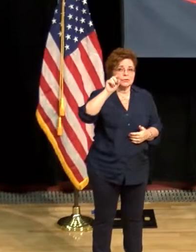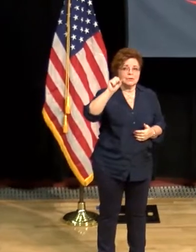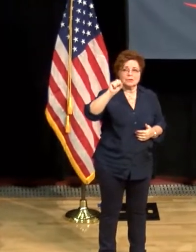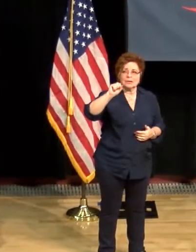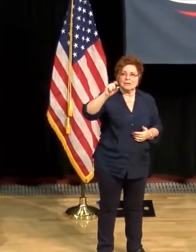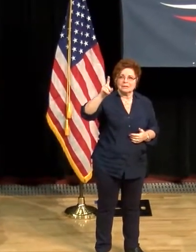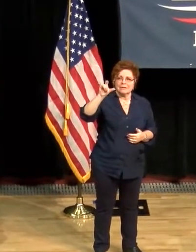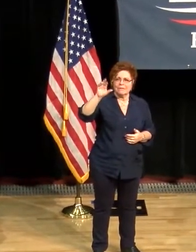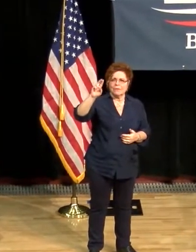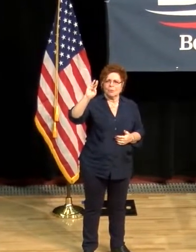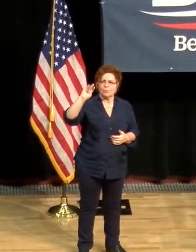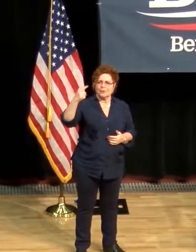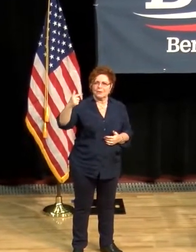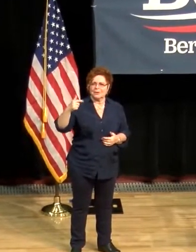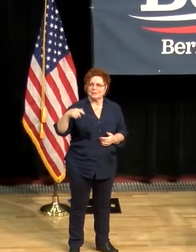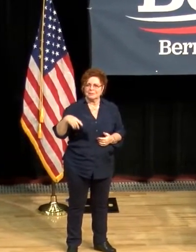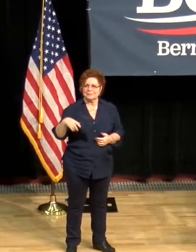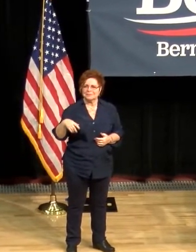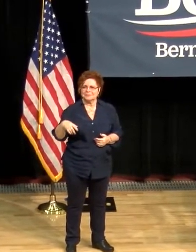Judy, I think we're going to get you a mic there.